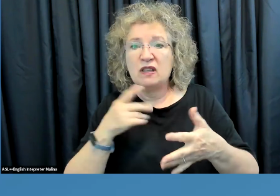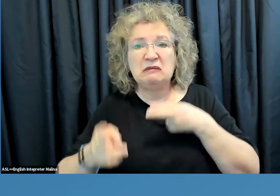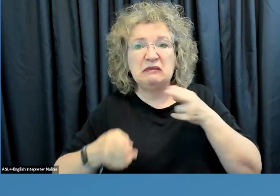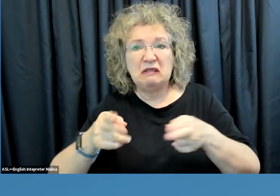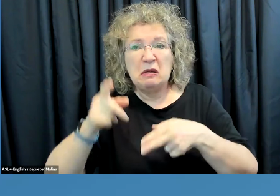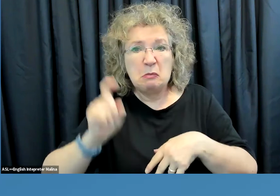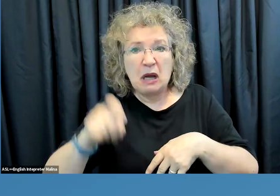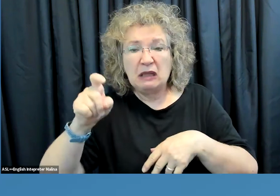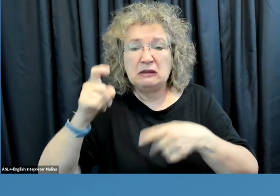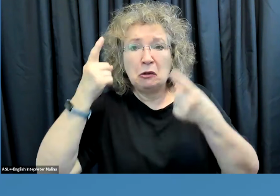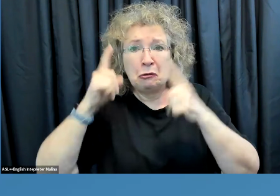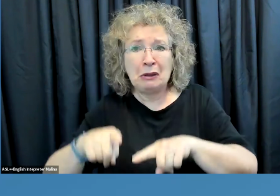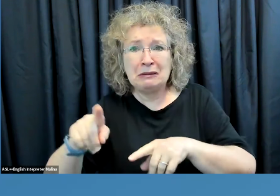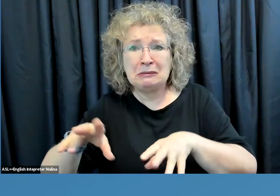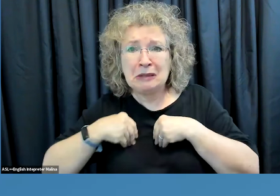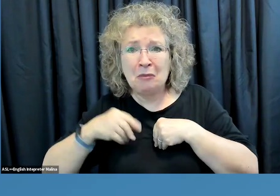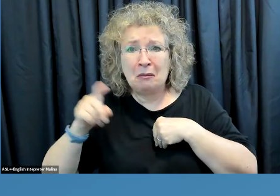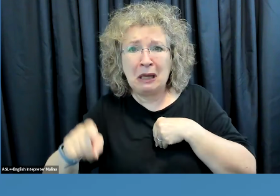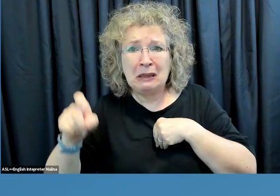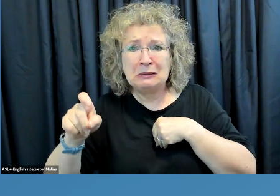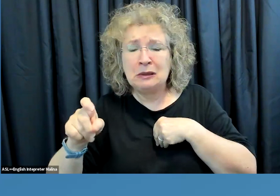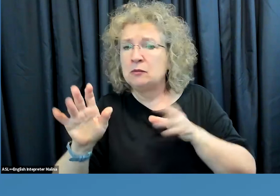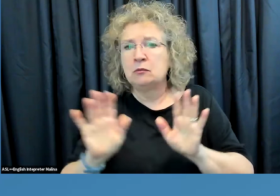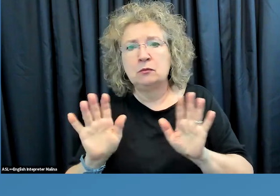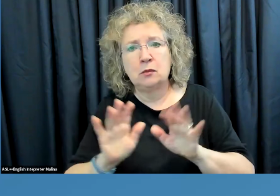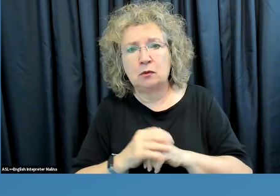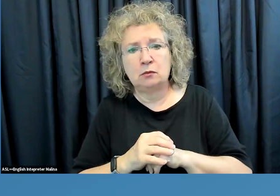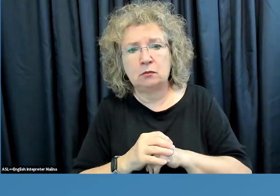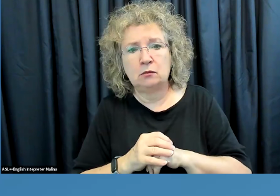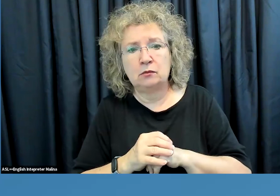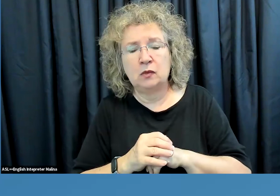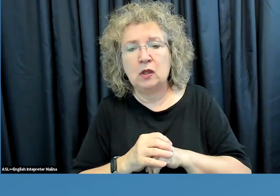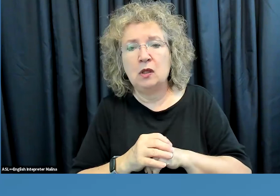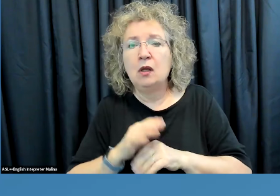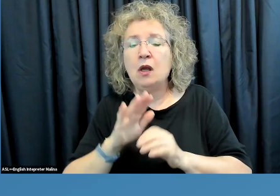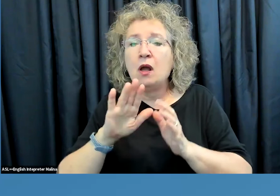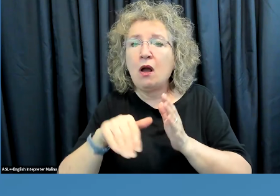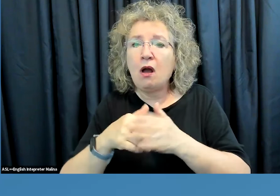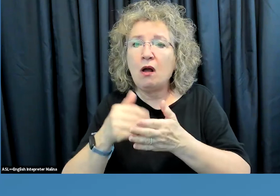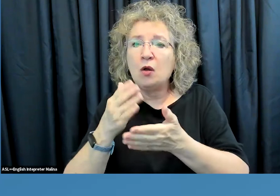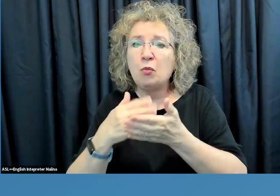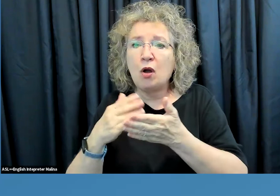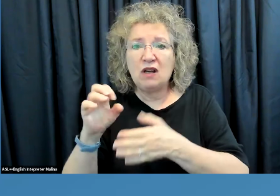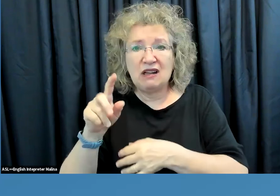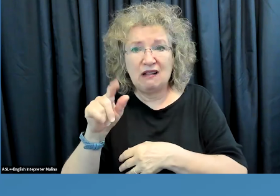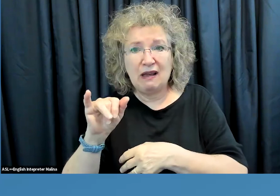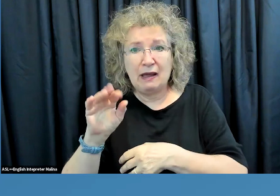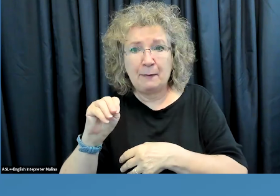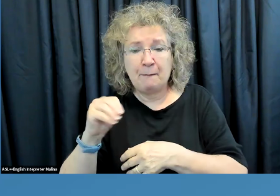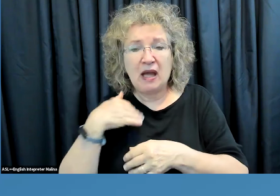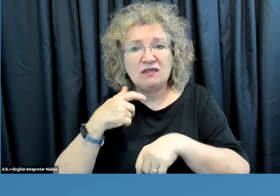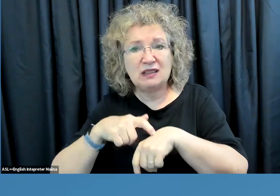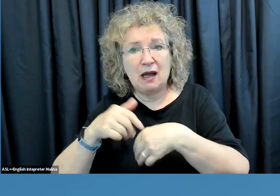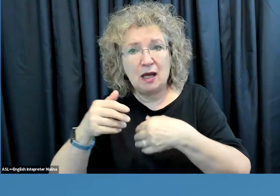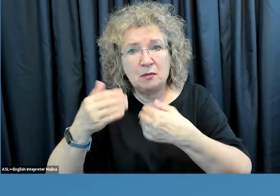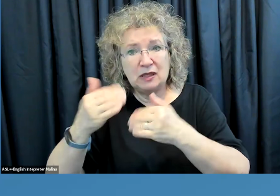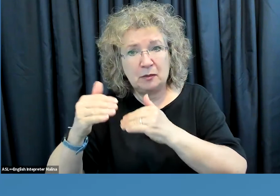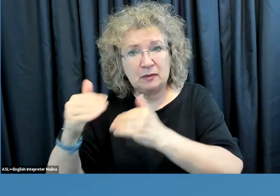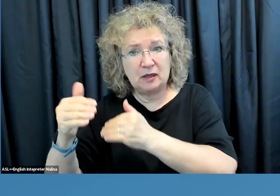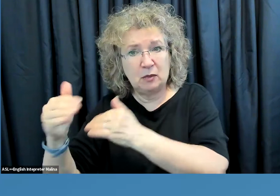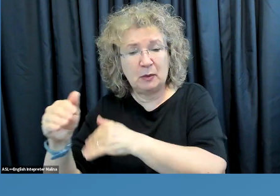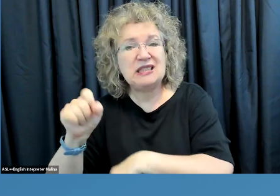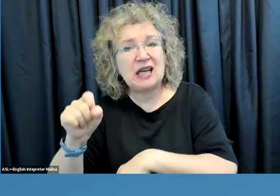settlement. There are timeframes for all aspects of the claim, so keep that in mind, but also